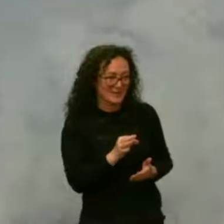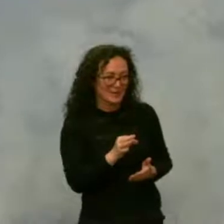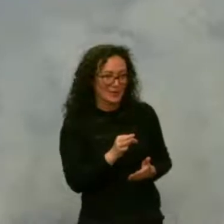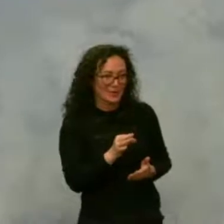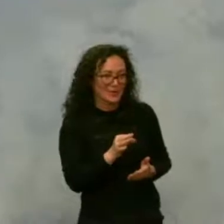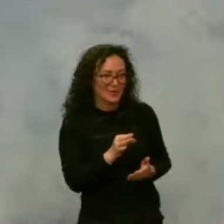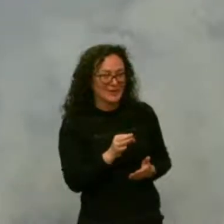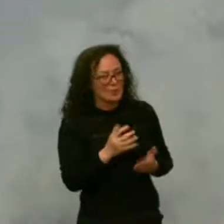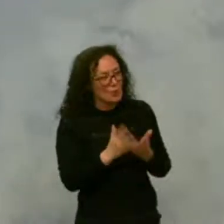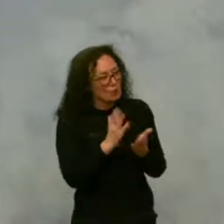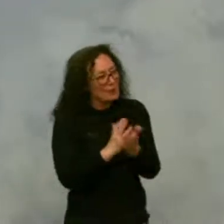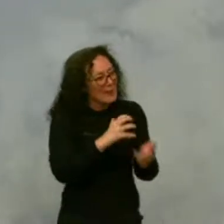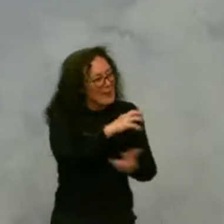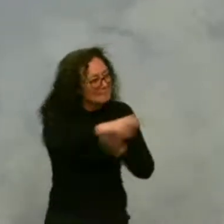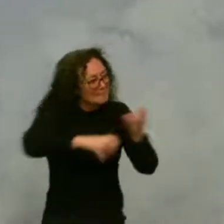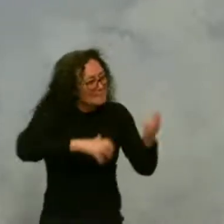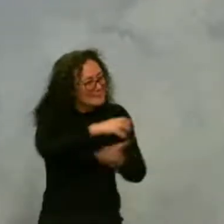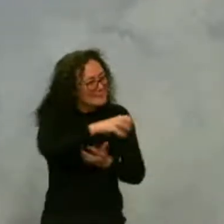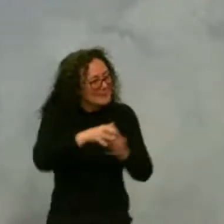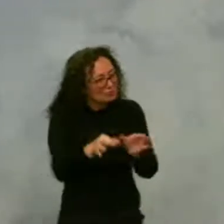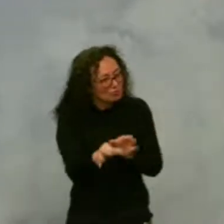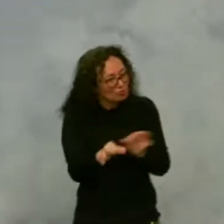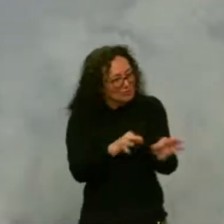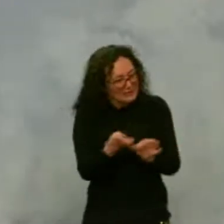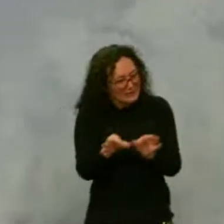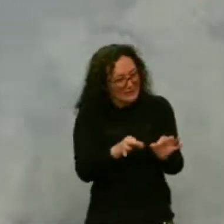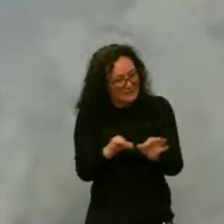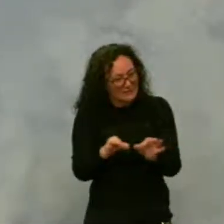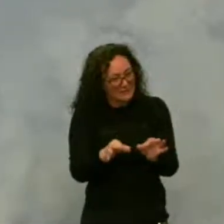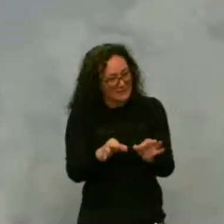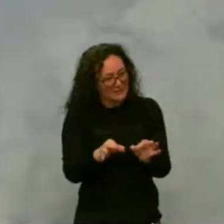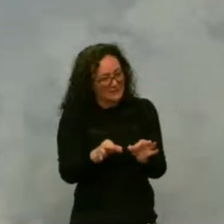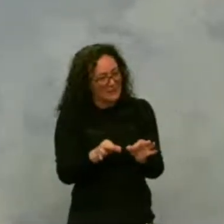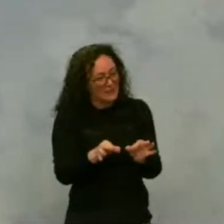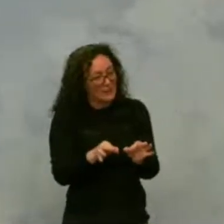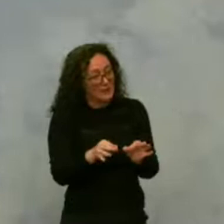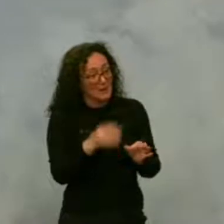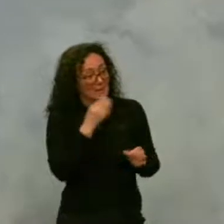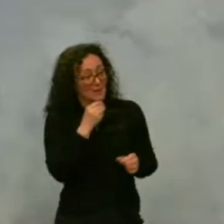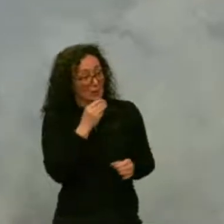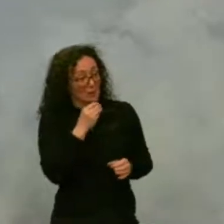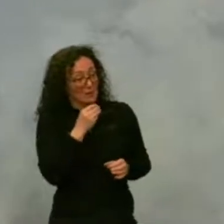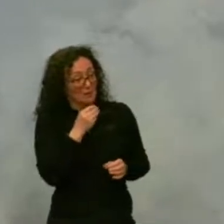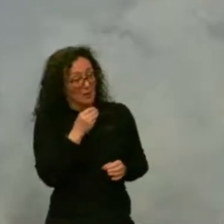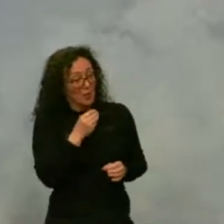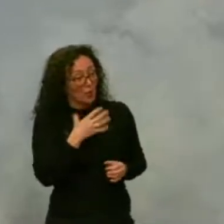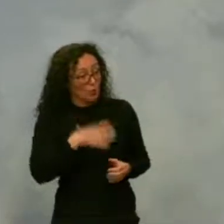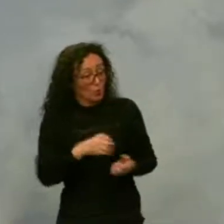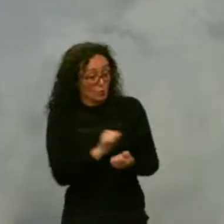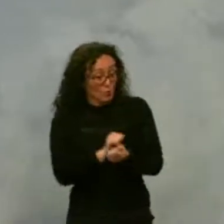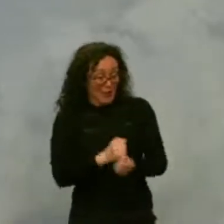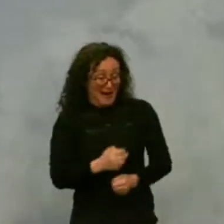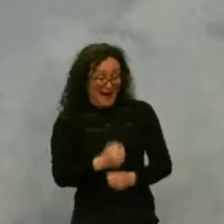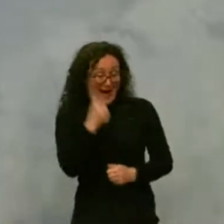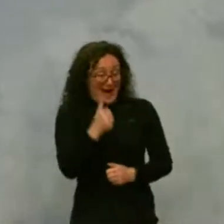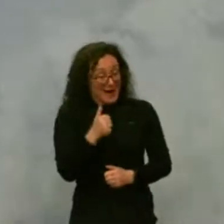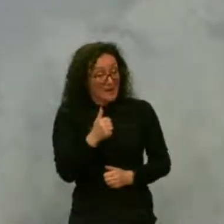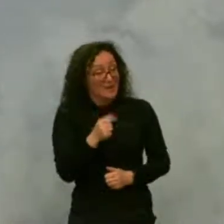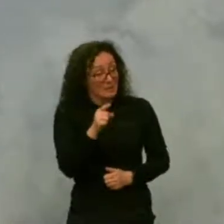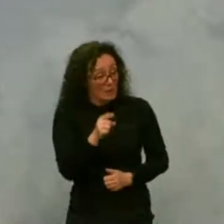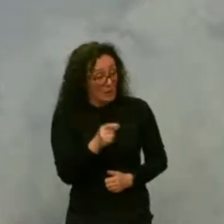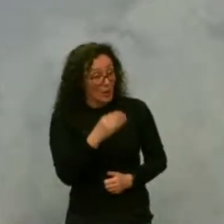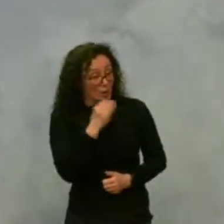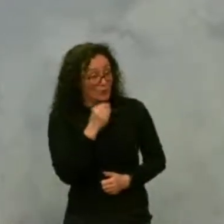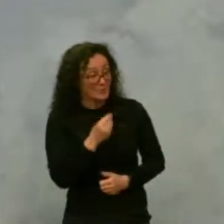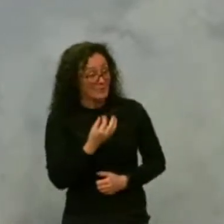So it's a bit of a mixed strategy that we're taking this year. We're still taking advantage of not borrowing too early, but taking advantage of